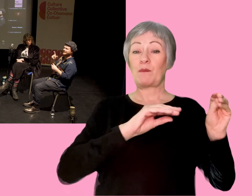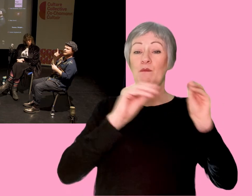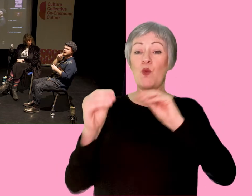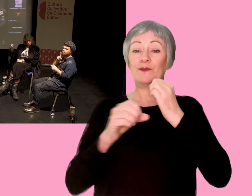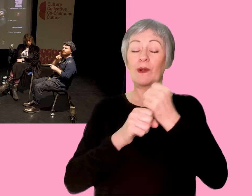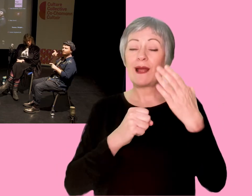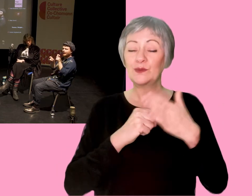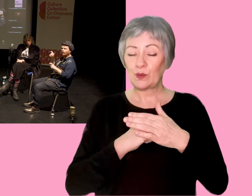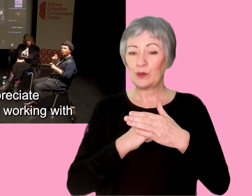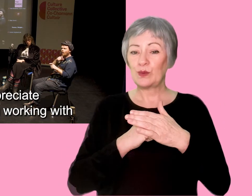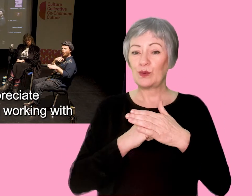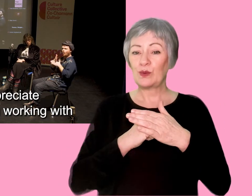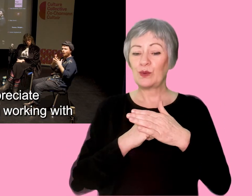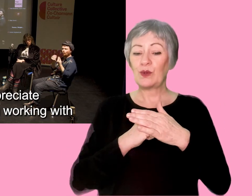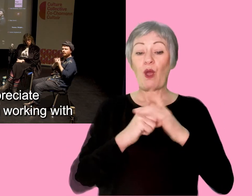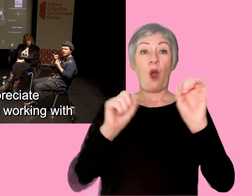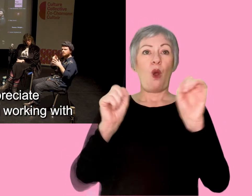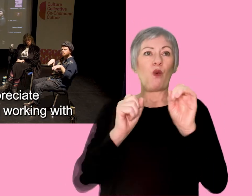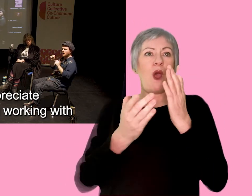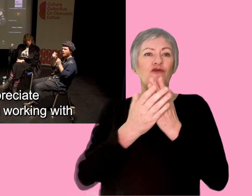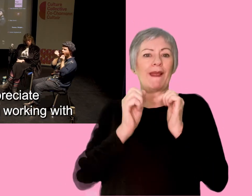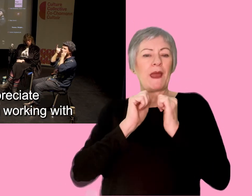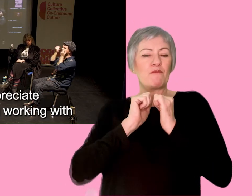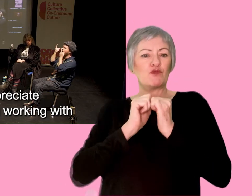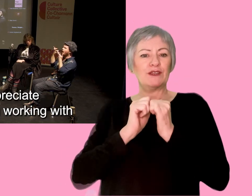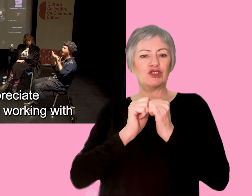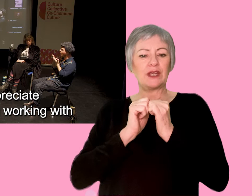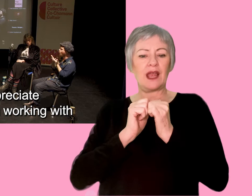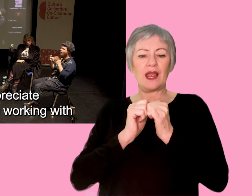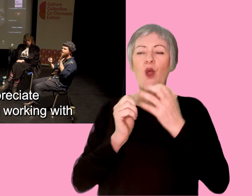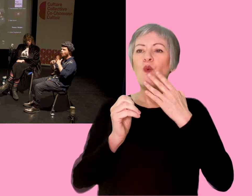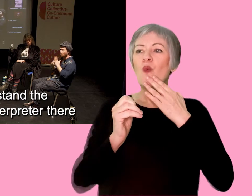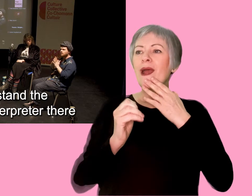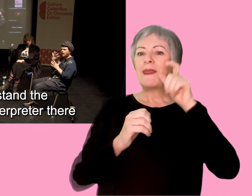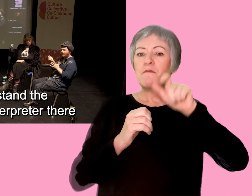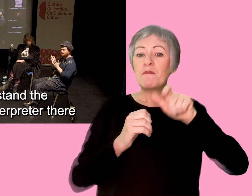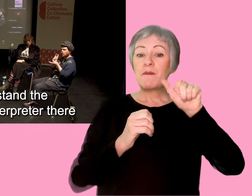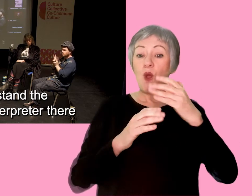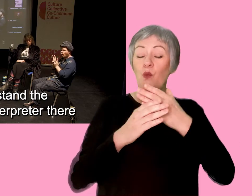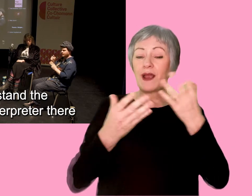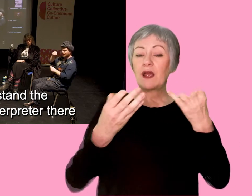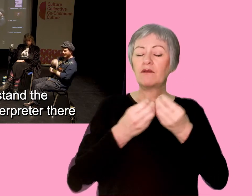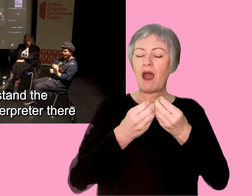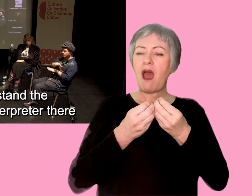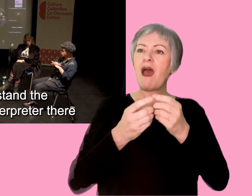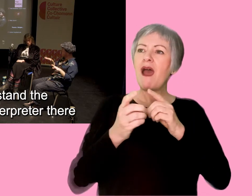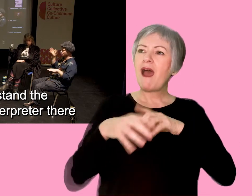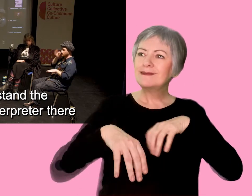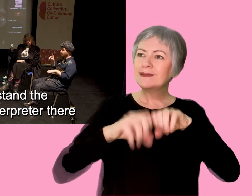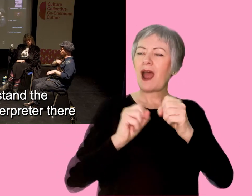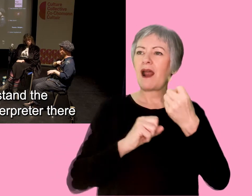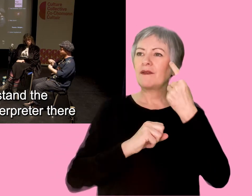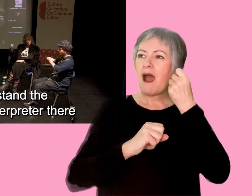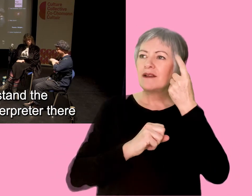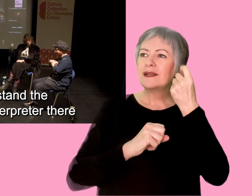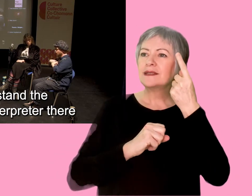Glasgow. And what I really appreciate is when the people that I'm working with actually start to understand the importance